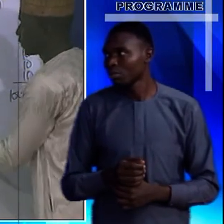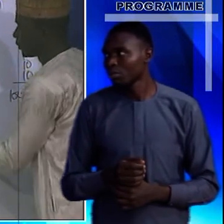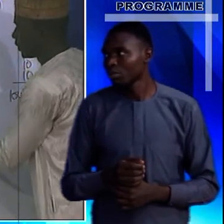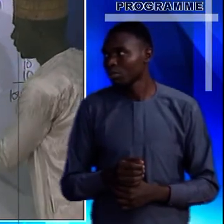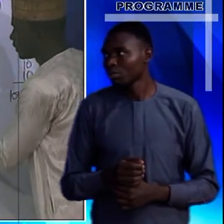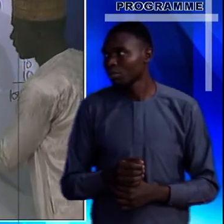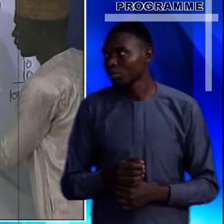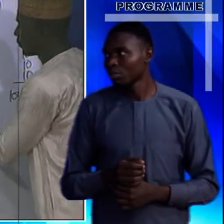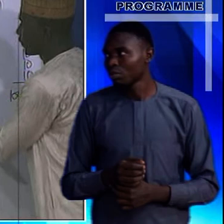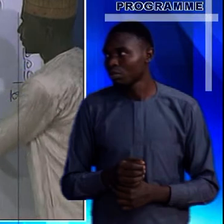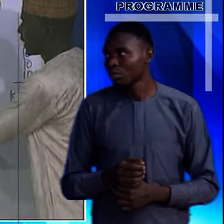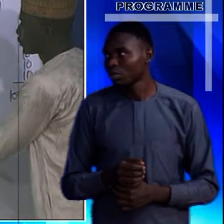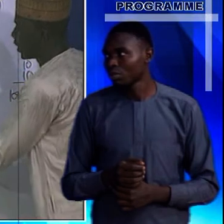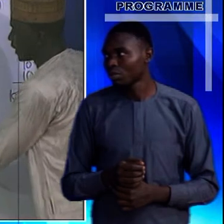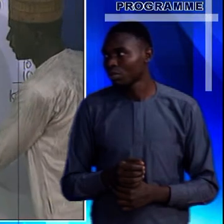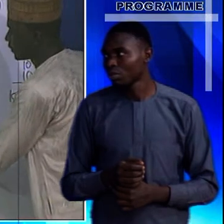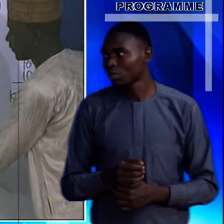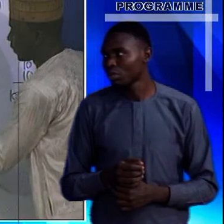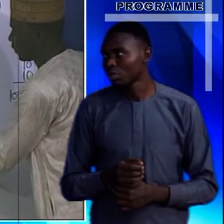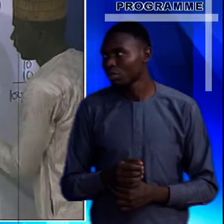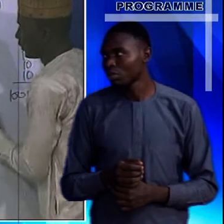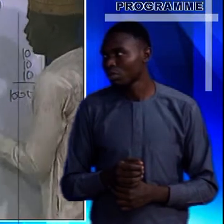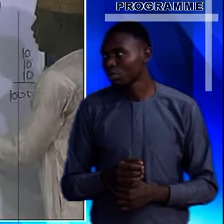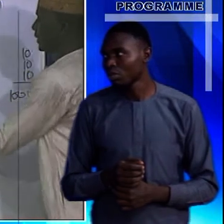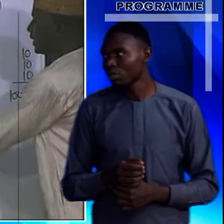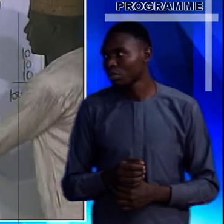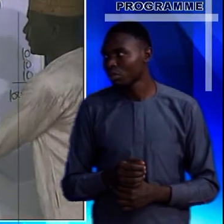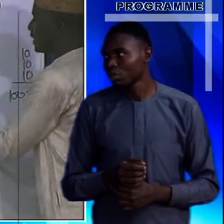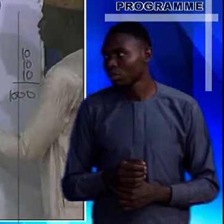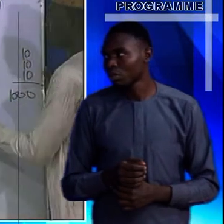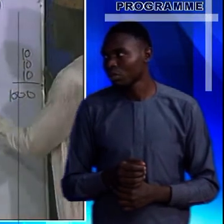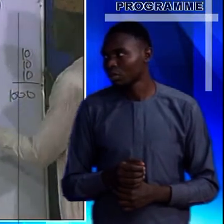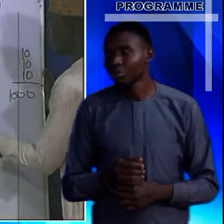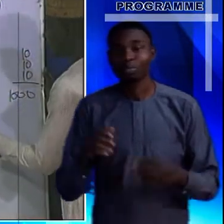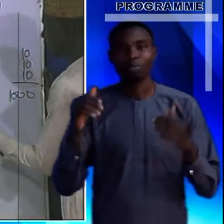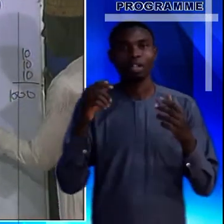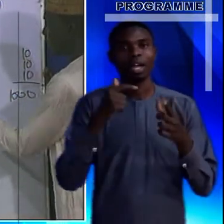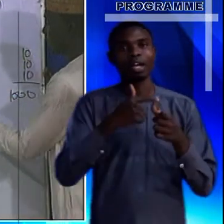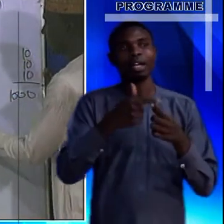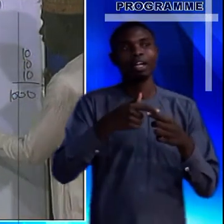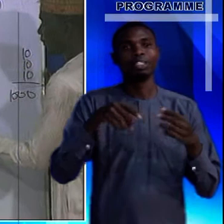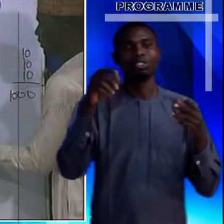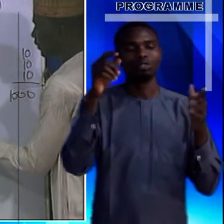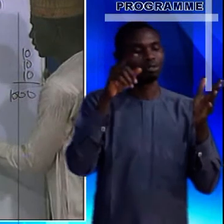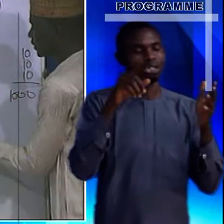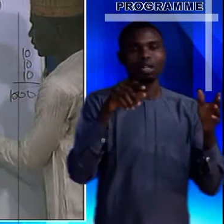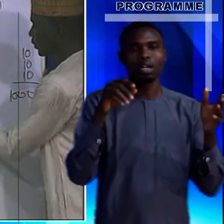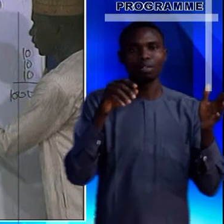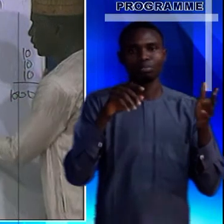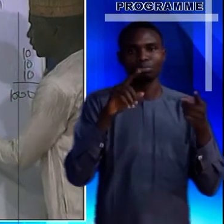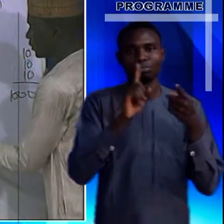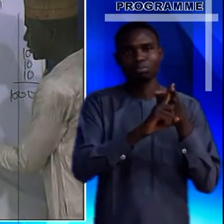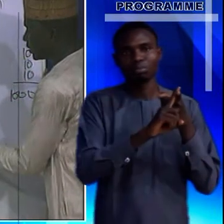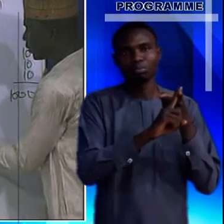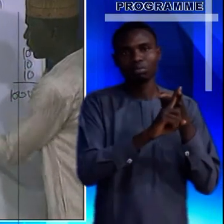times 0, 0, 4 times 1, 4. Then addition. 0, 0 plus 0,